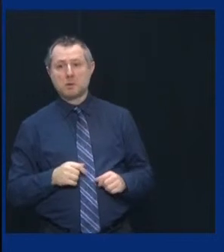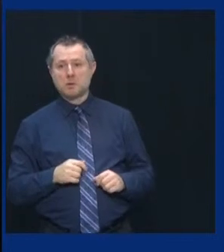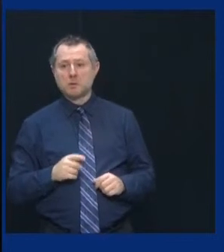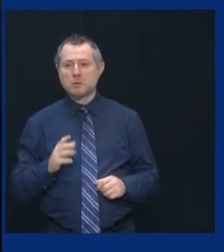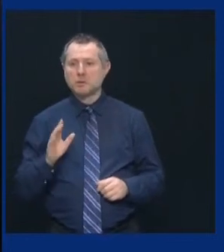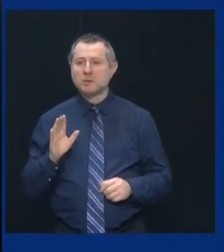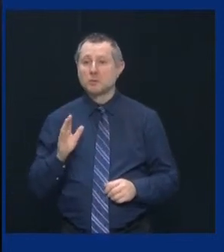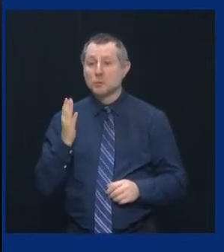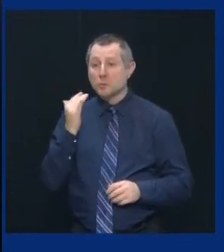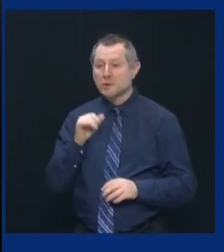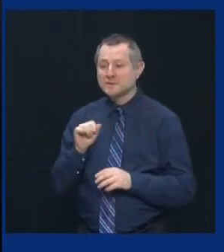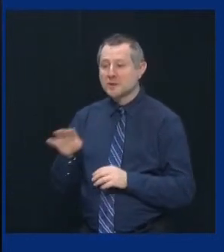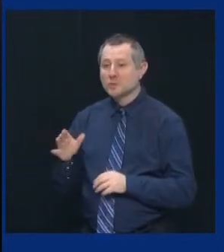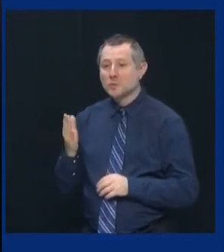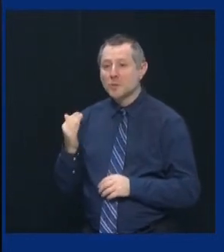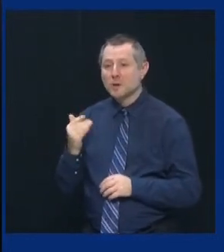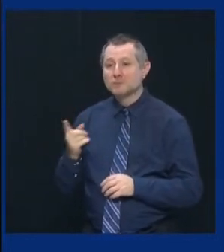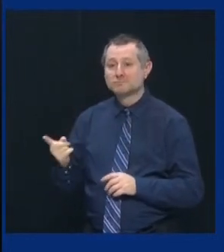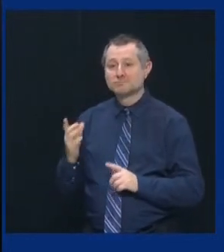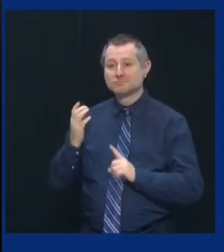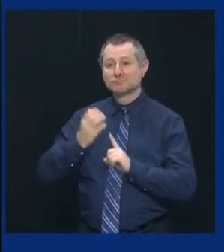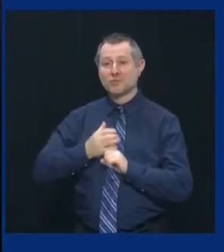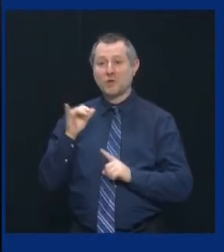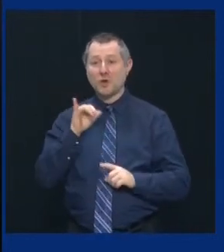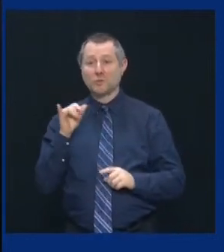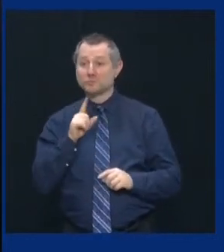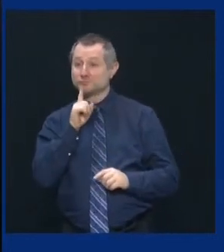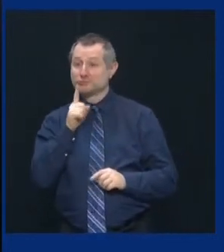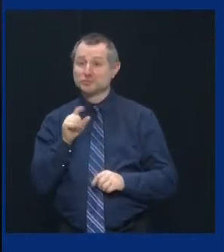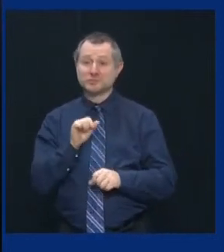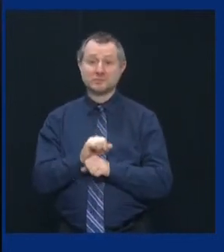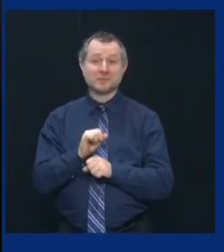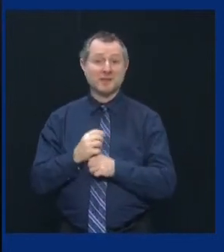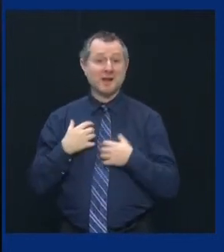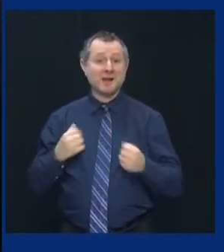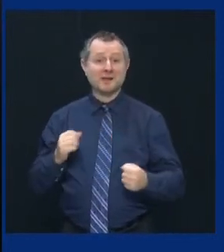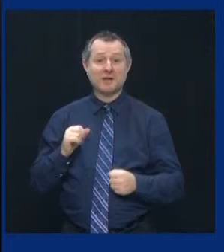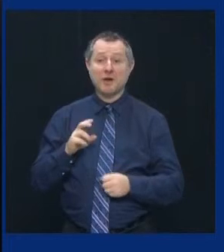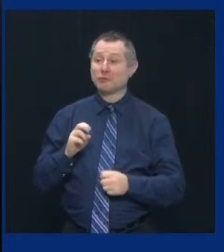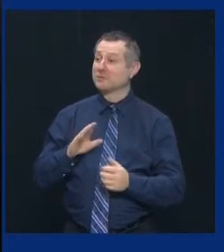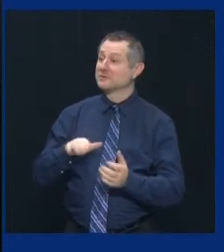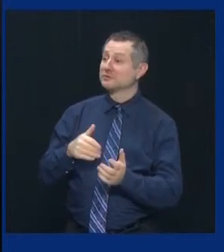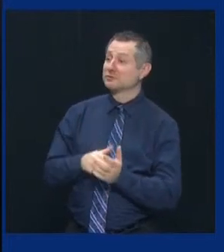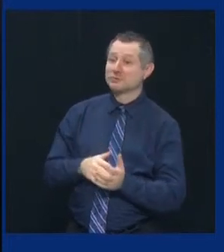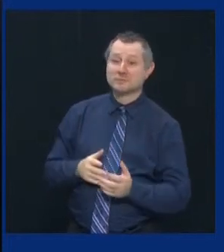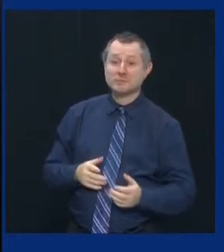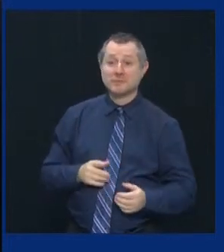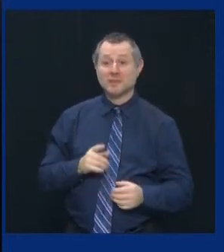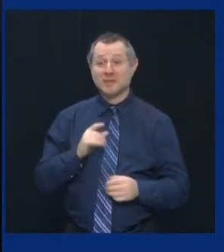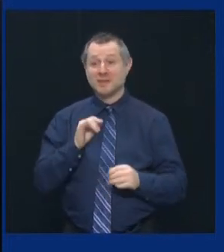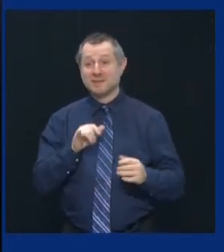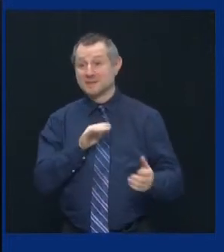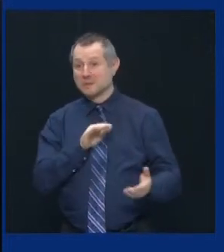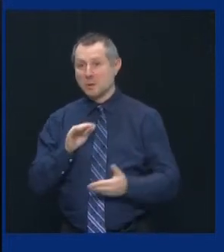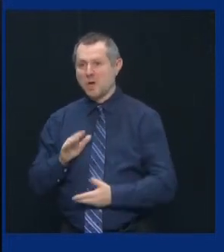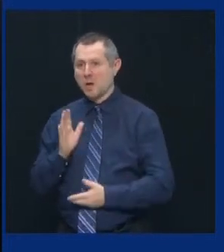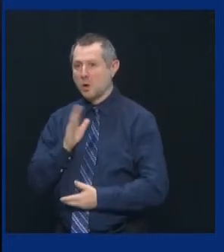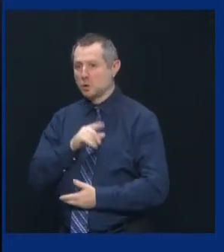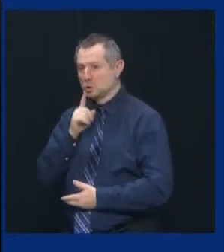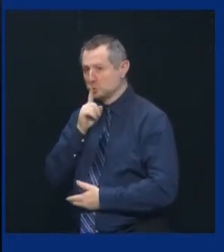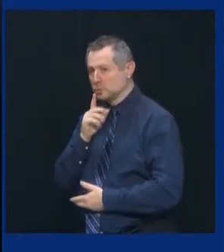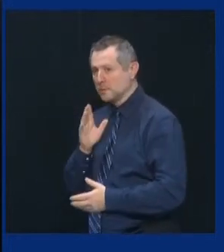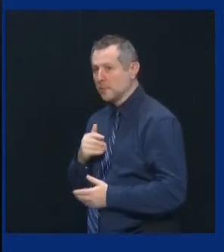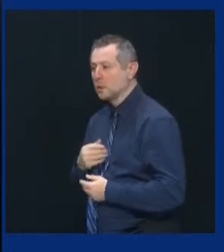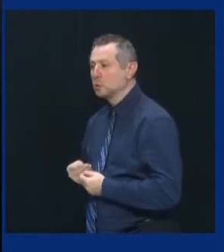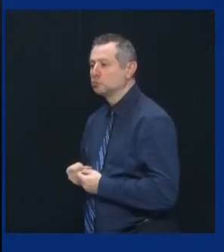false representations? That's the question. And have you dispensed it unfairly